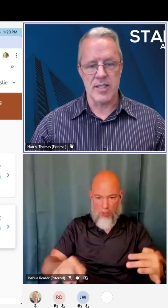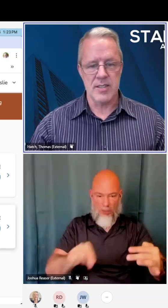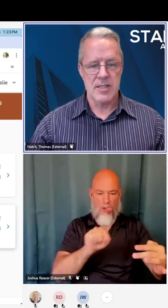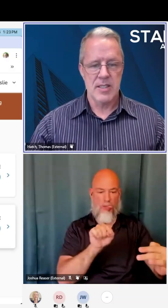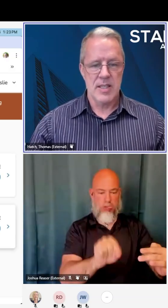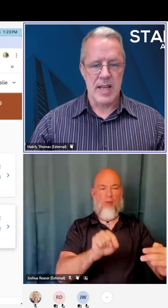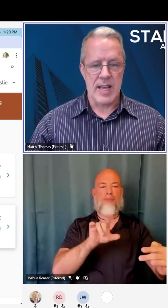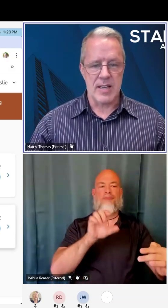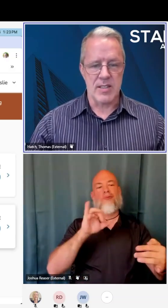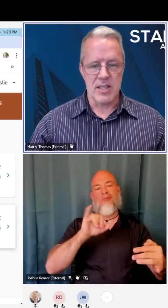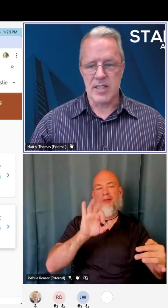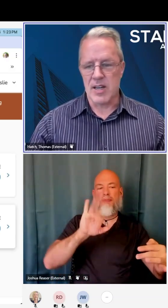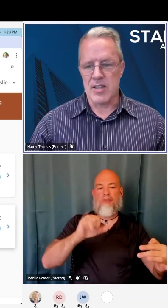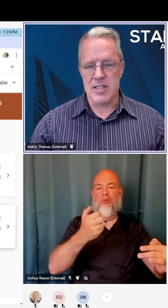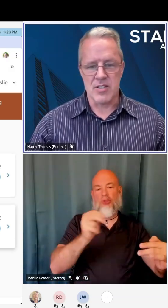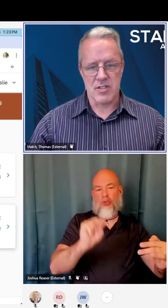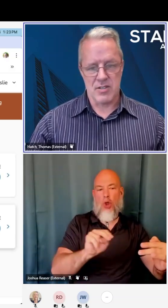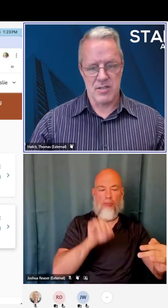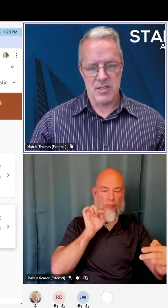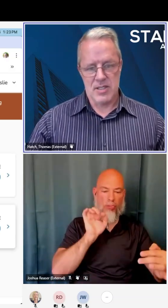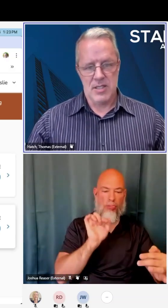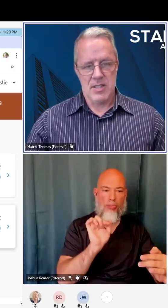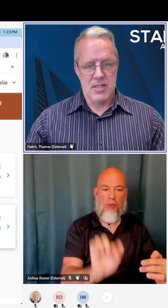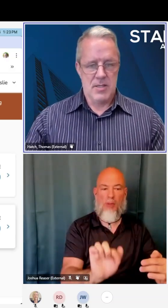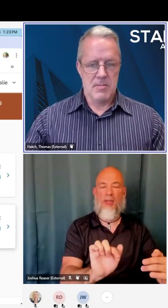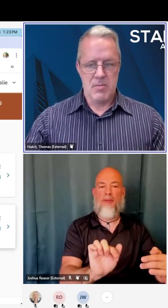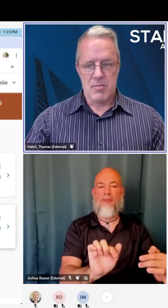select John and click on this